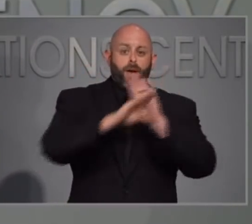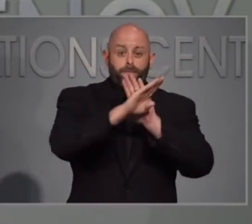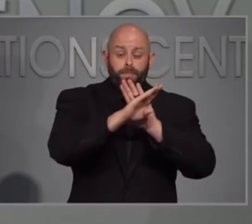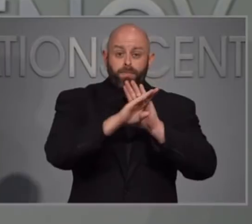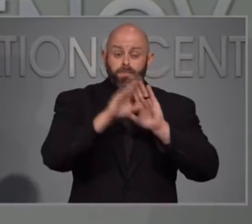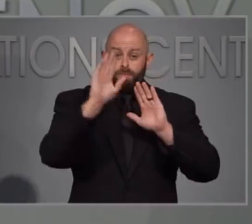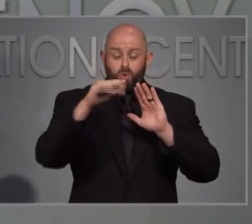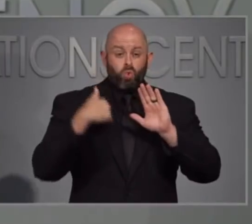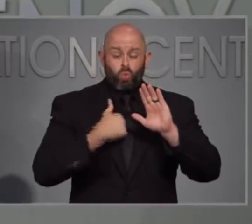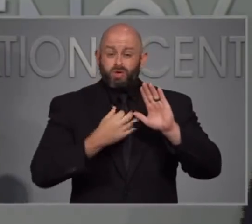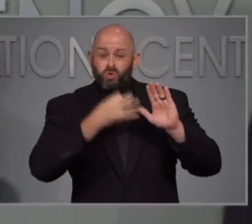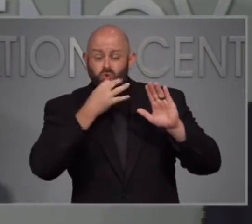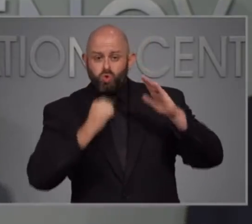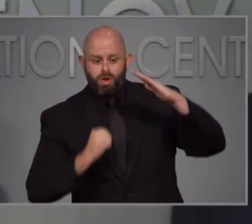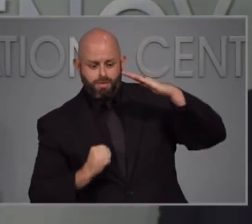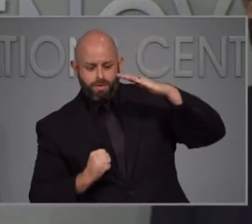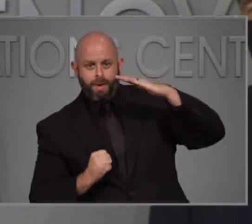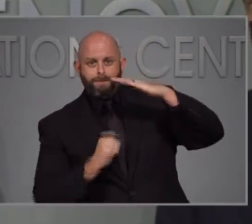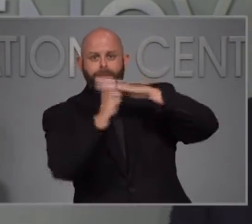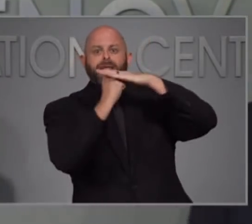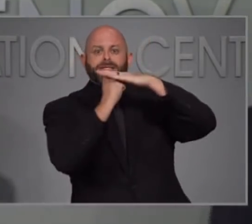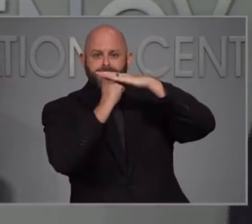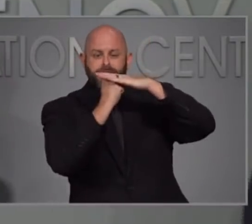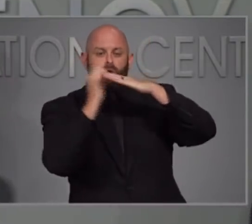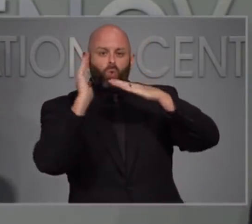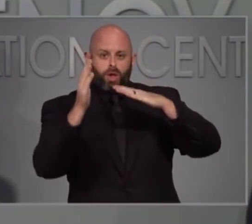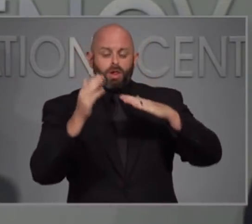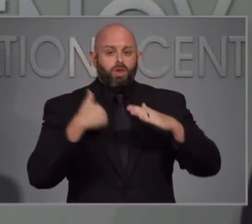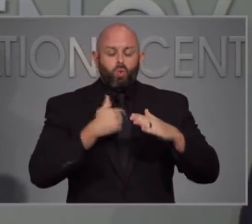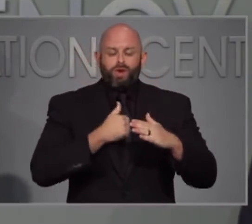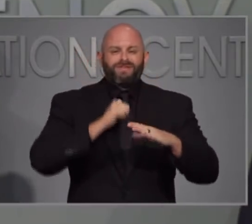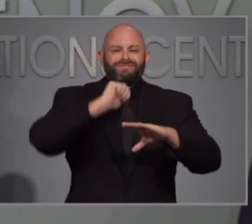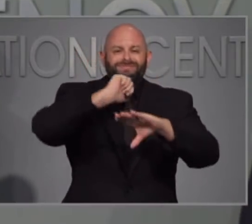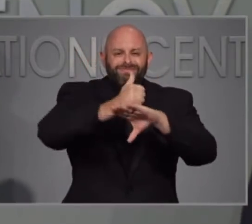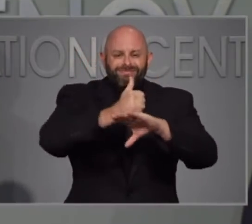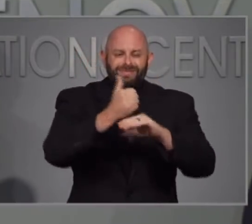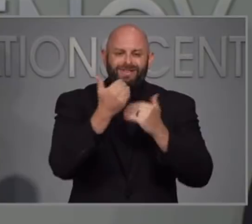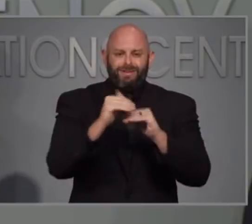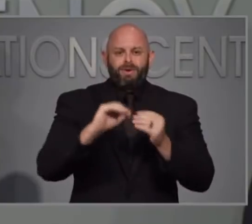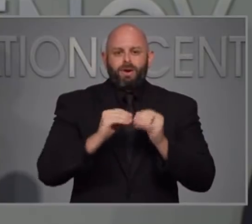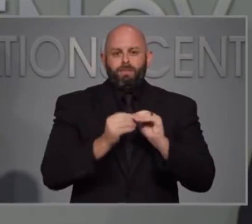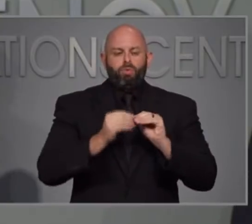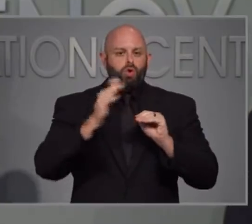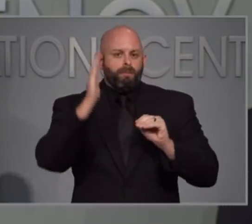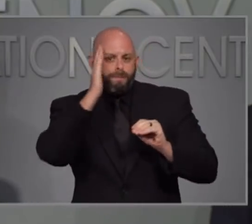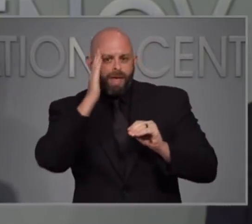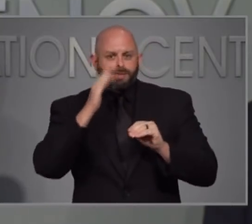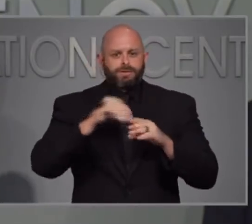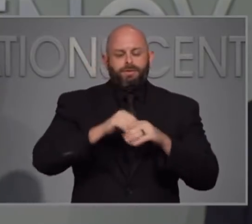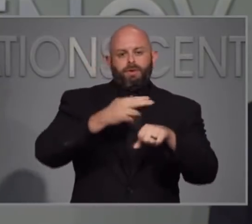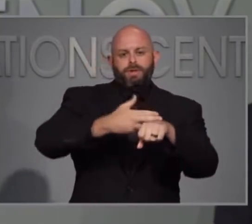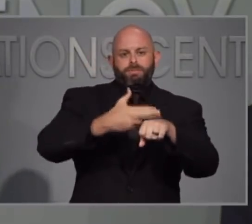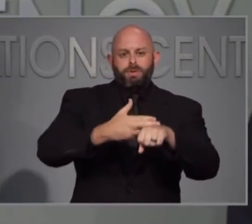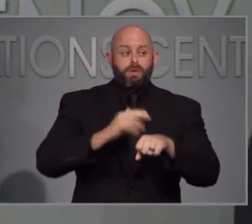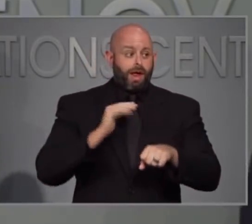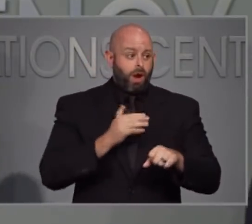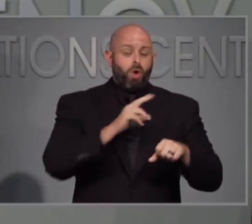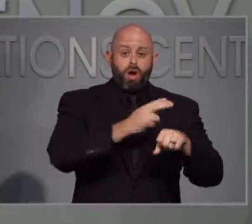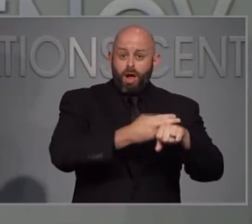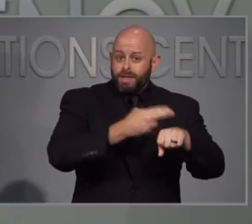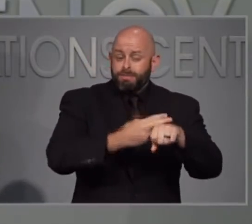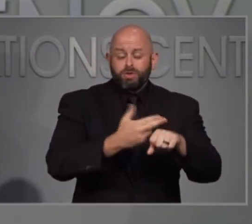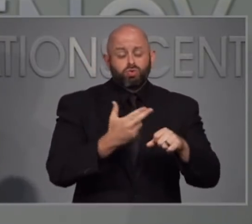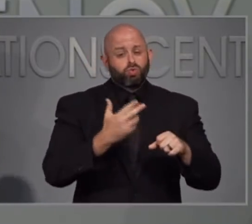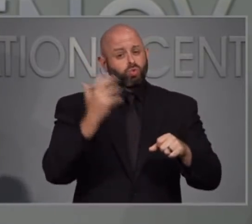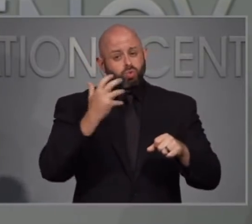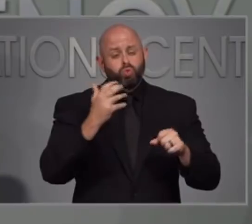We have a fixed capacity of hospital resources here. Our hospitals have done a fantastic job of planning for surging beyond even